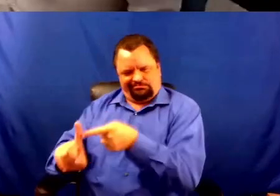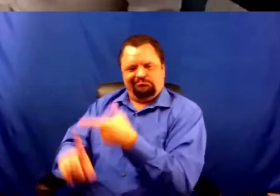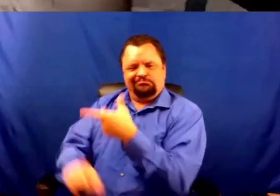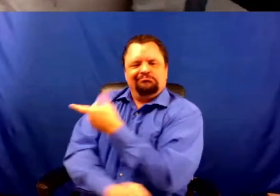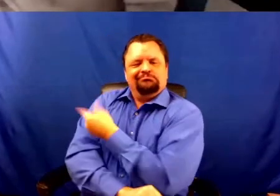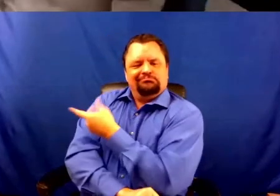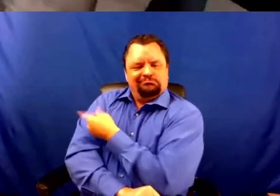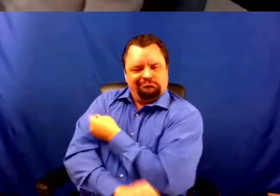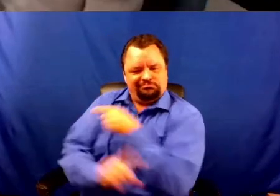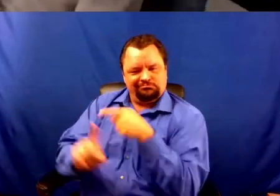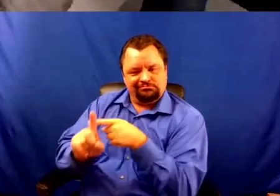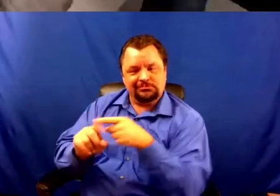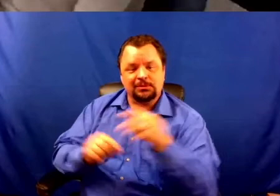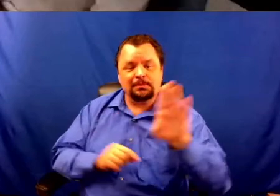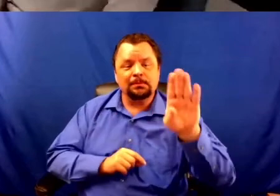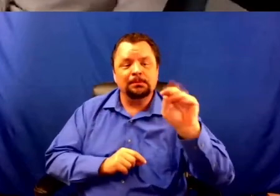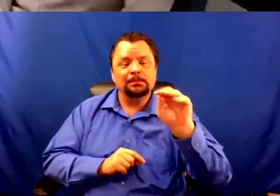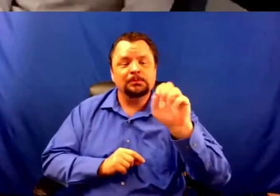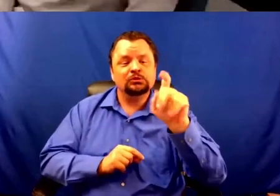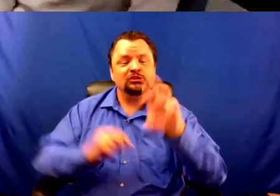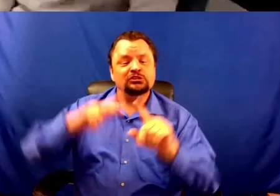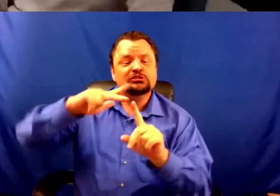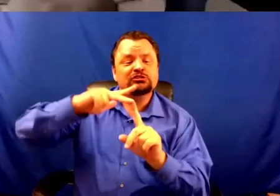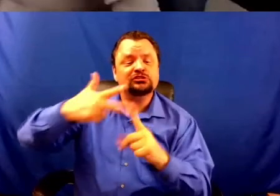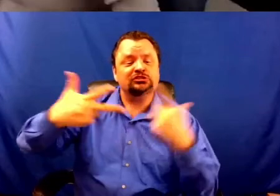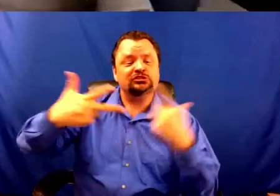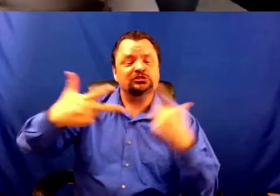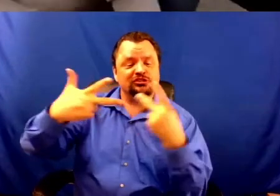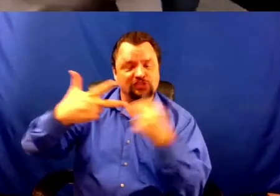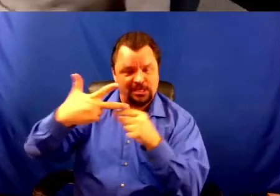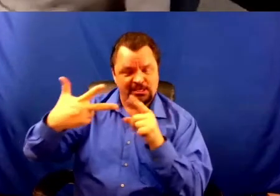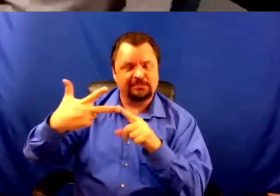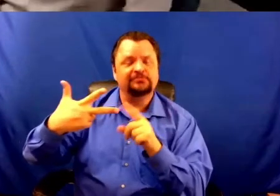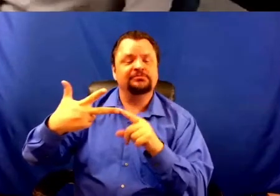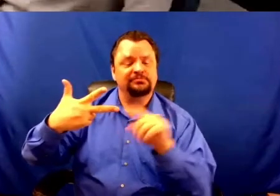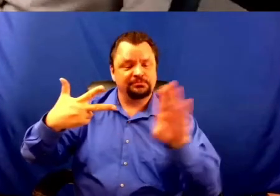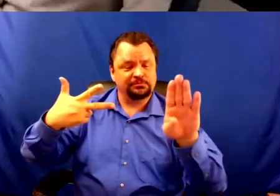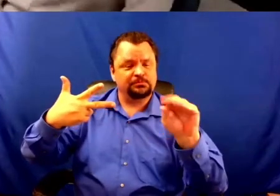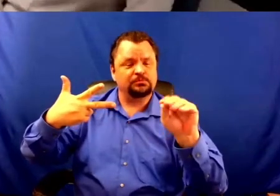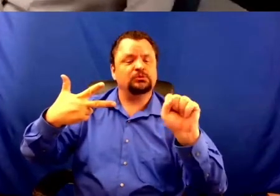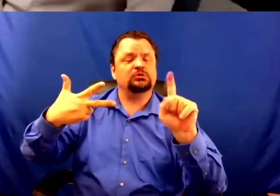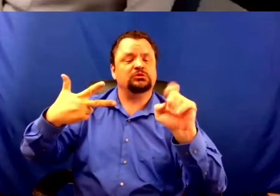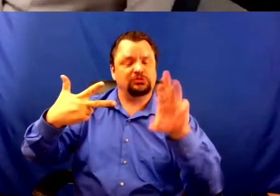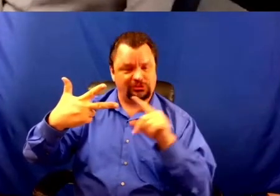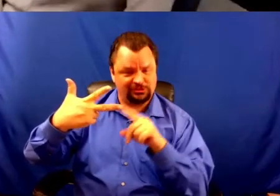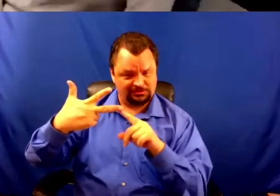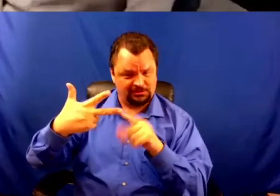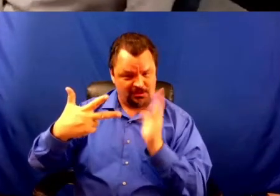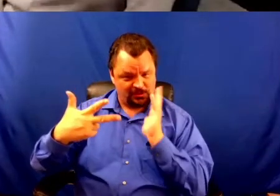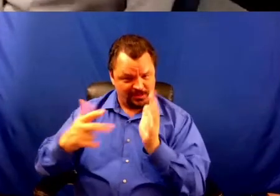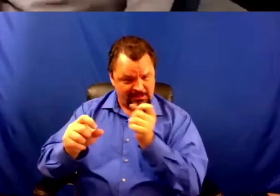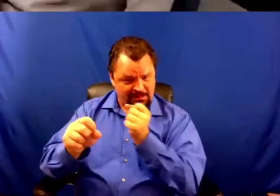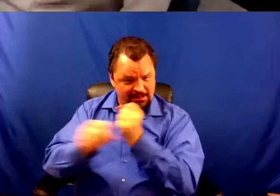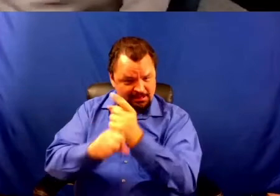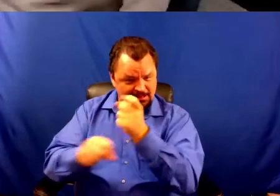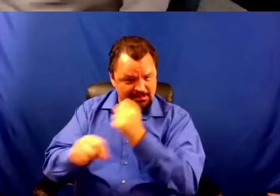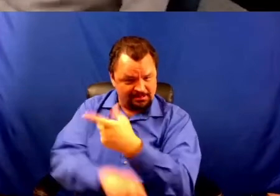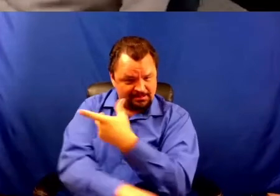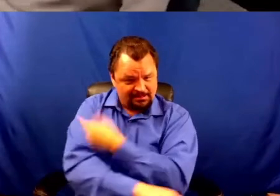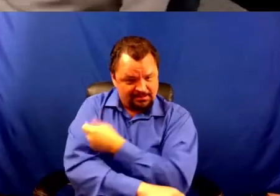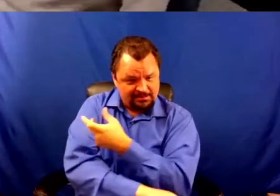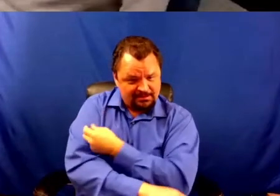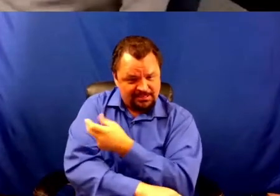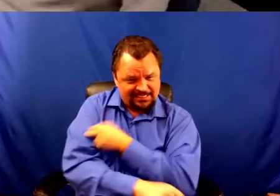stable. We do know that there are boosters that are needed. When we get to this third booster, will this be